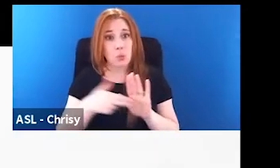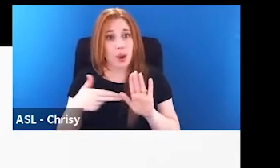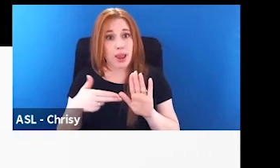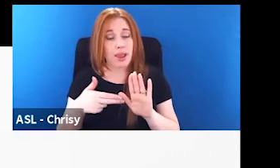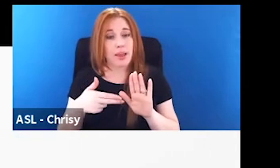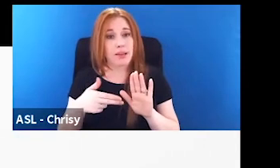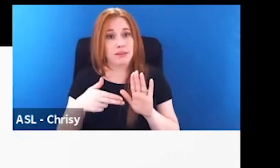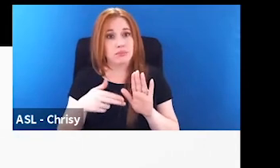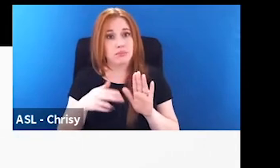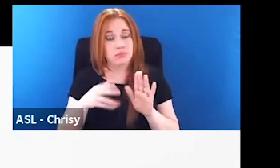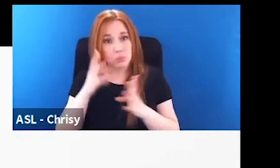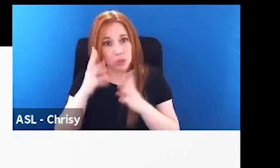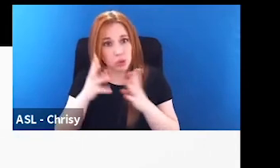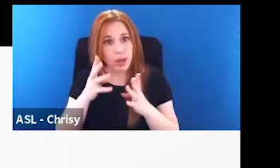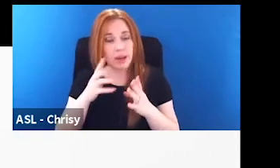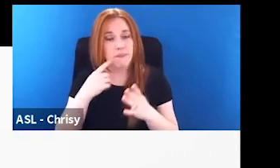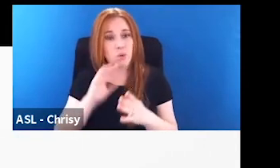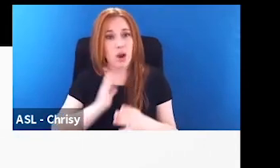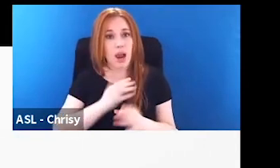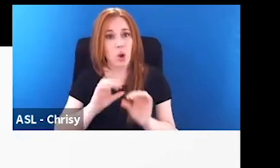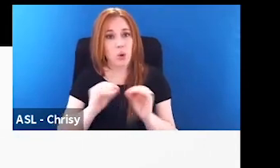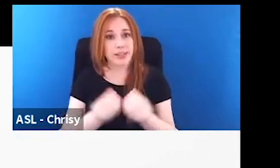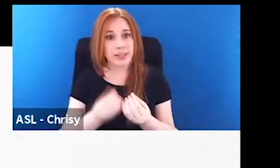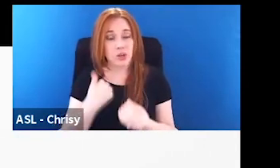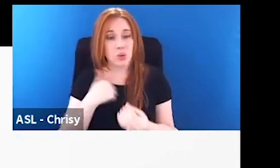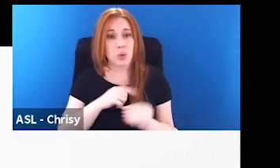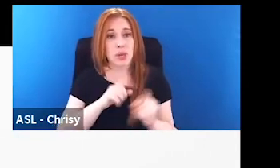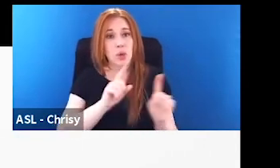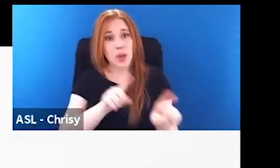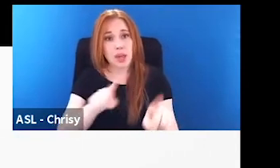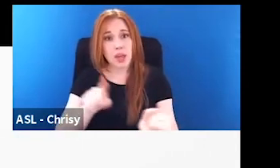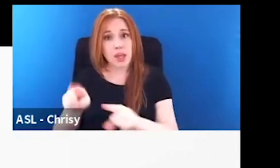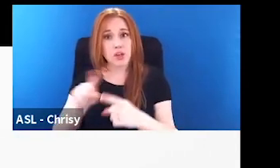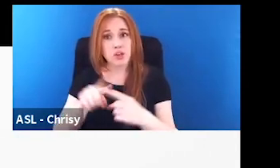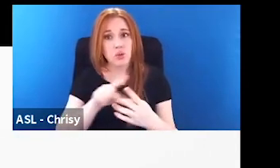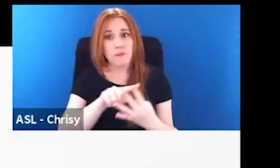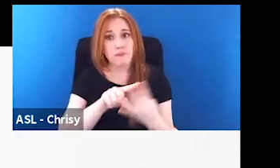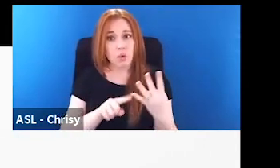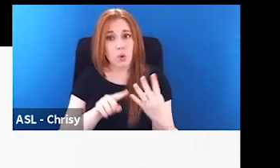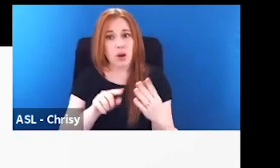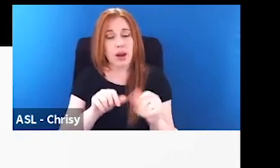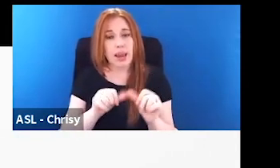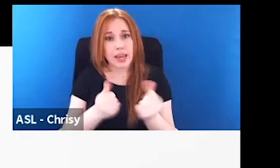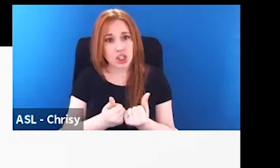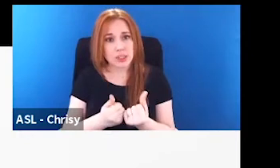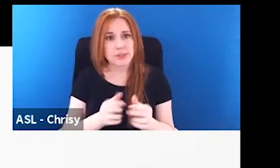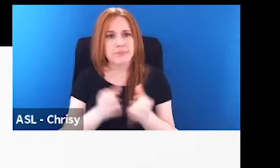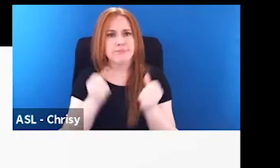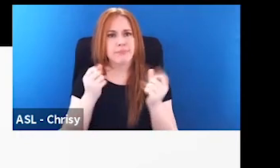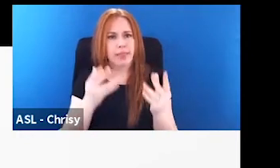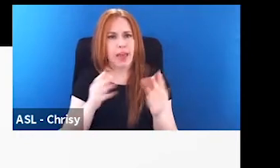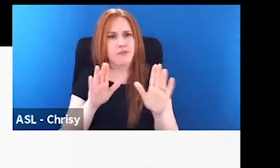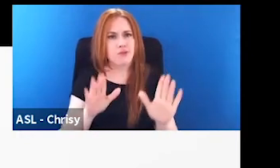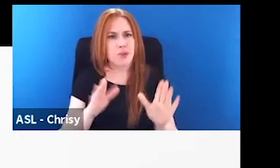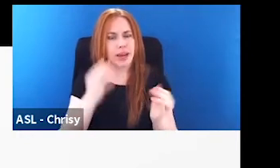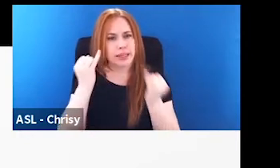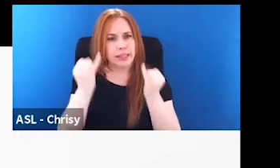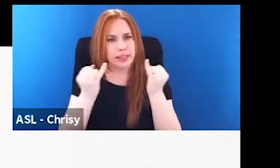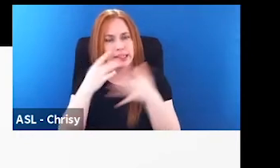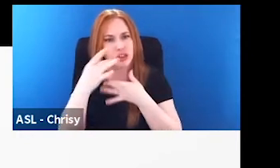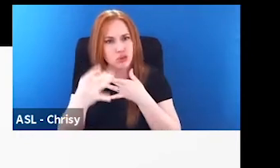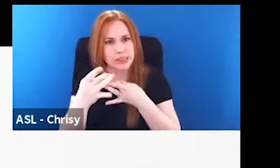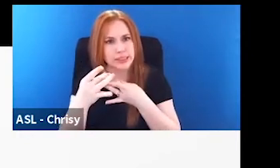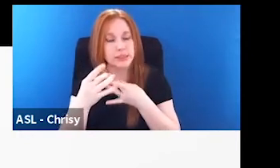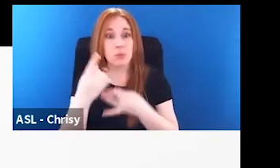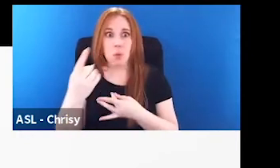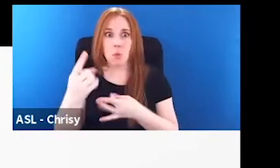identity created for our organization. So we went to four agencies, and there was a lot of great interest, but we really had